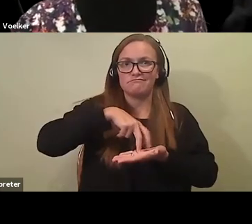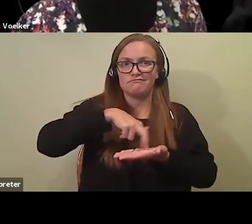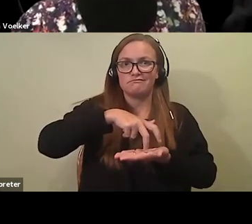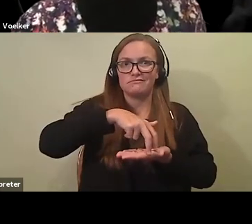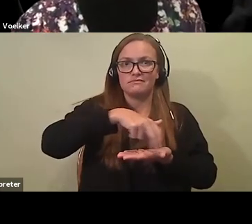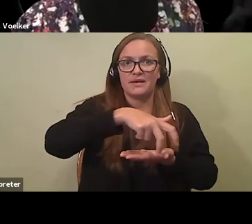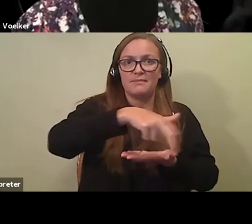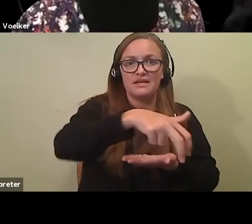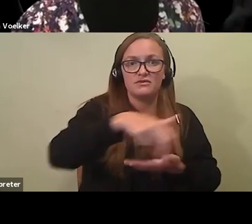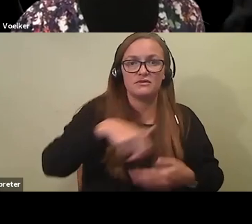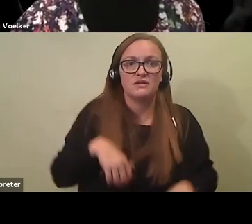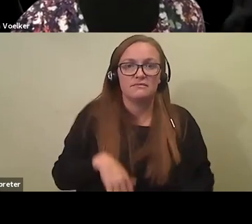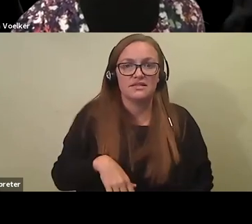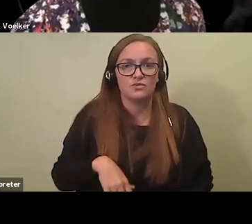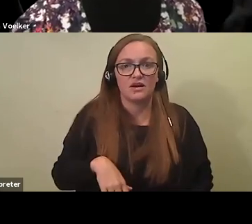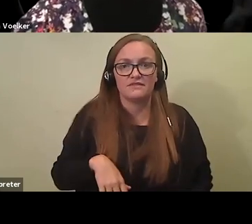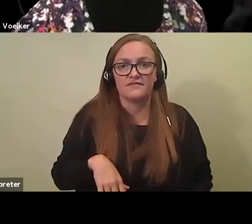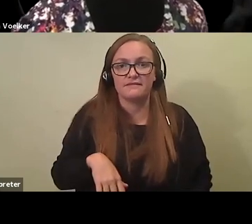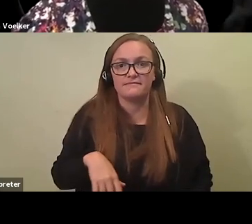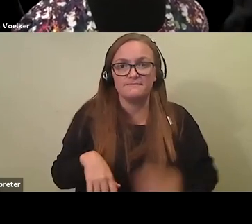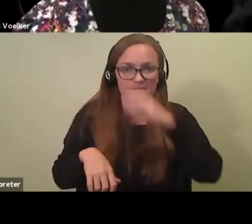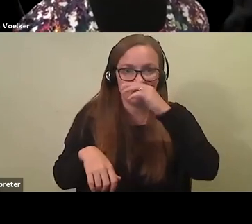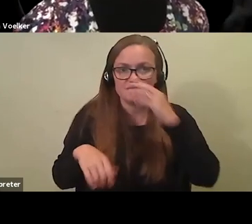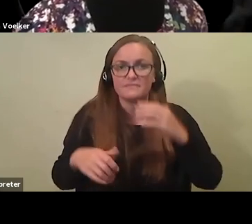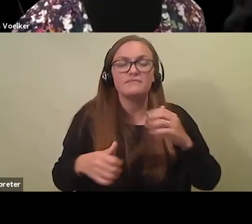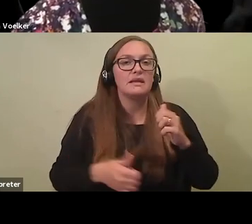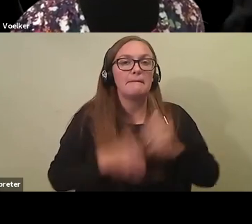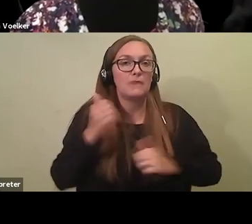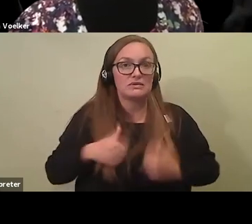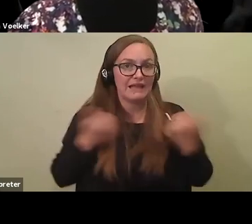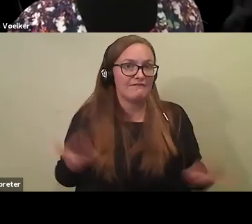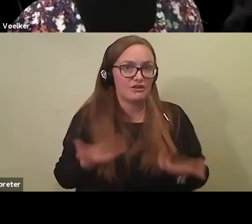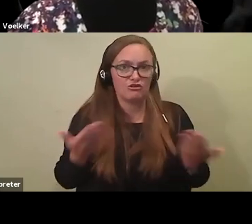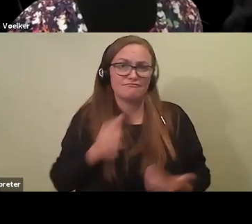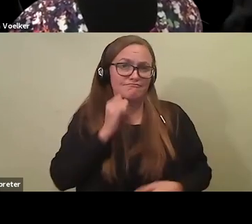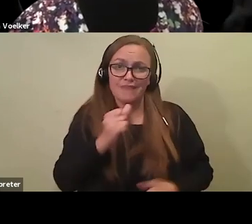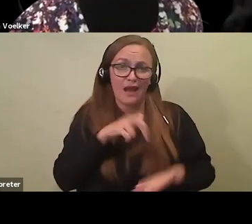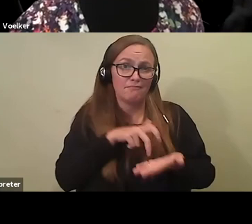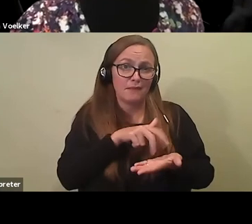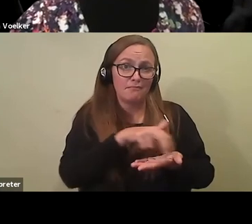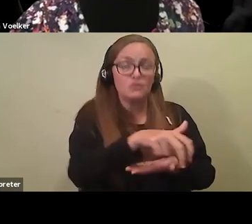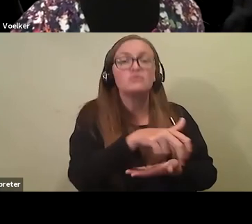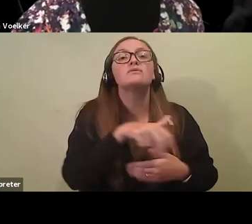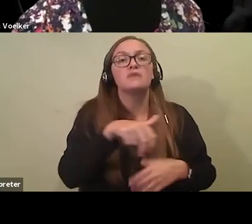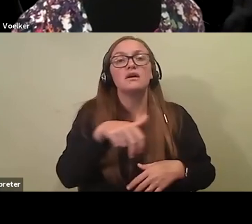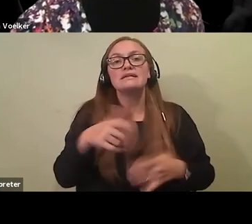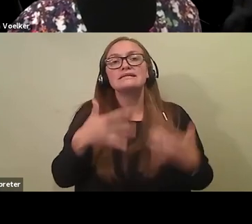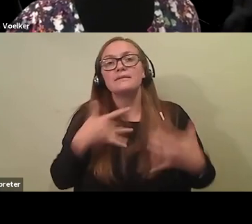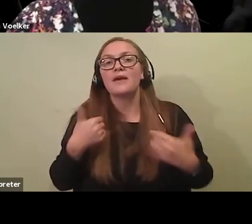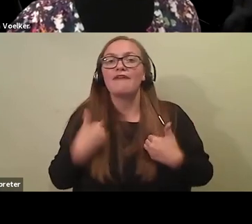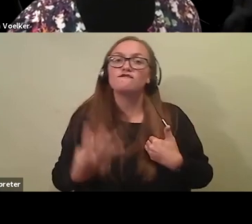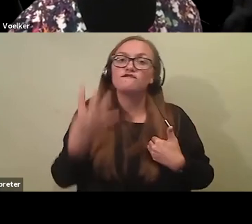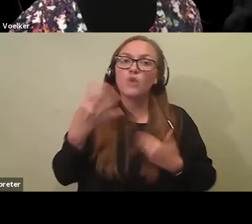or many legs or something. Of course, being bipedal has some evolutionary benefits. It means we can look a lot higher to look at